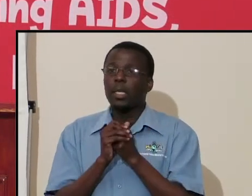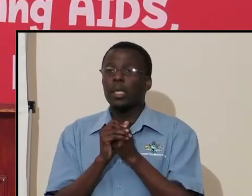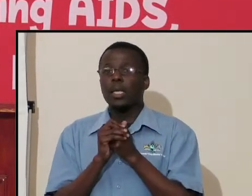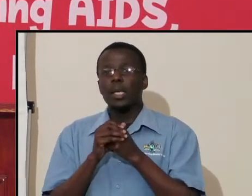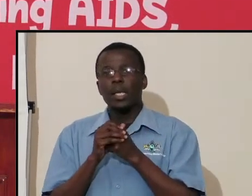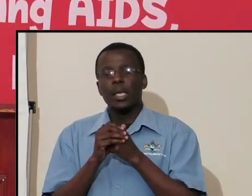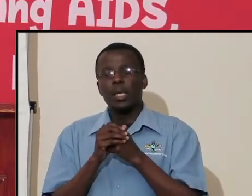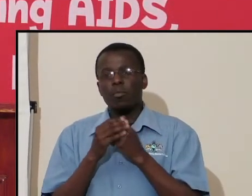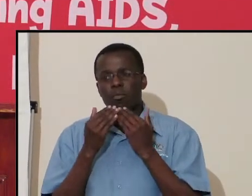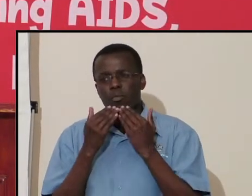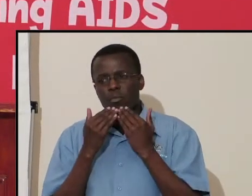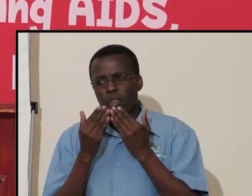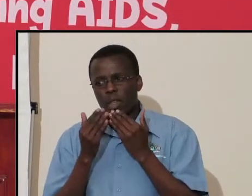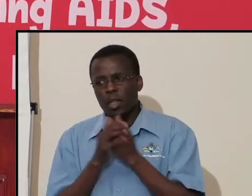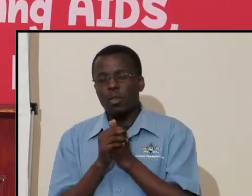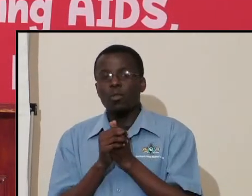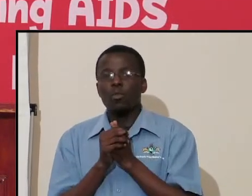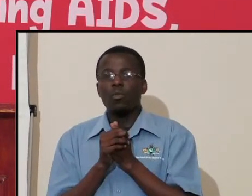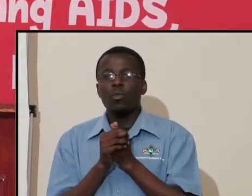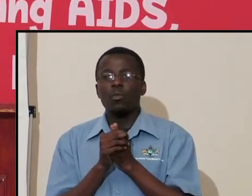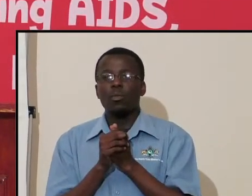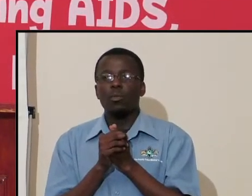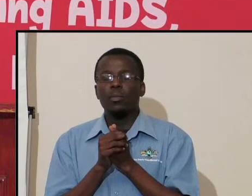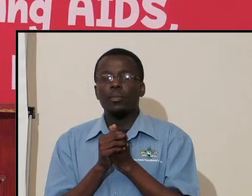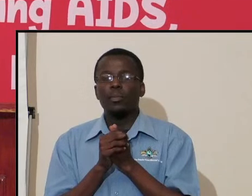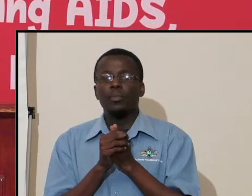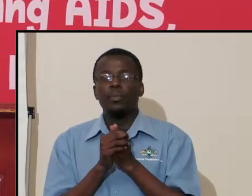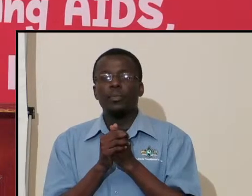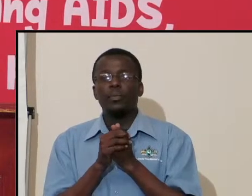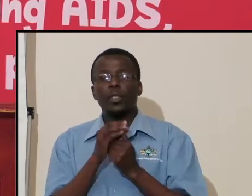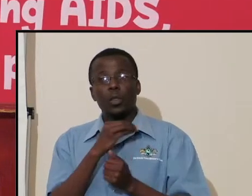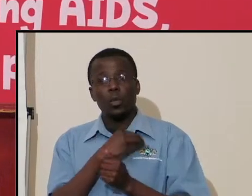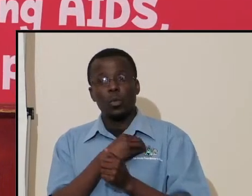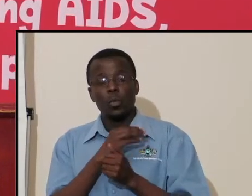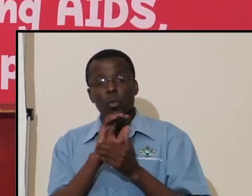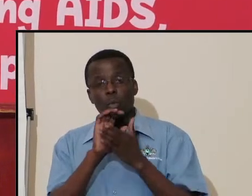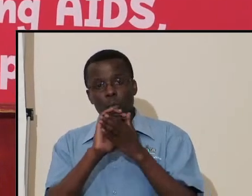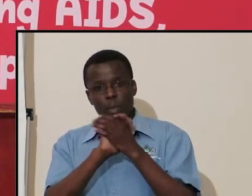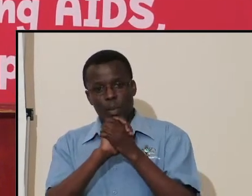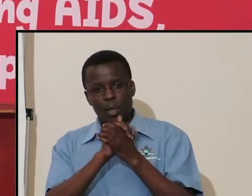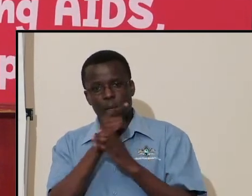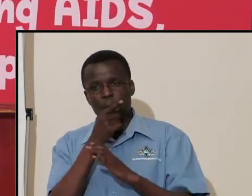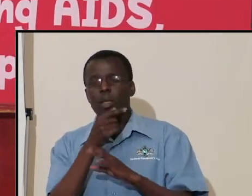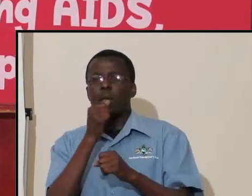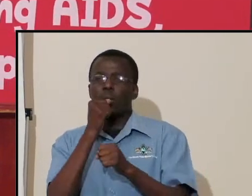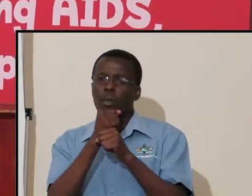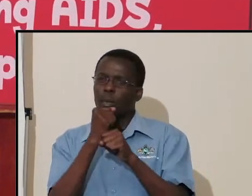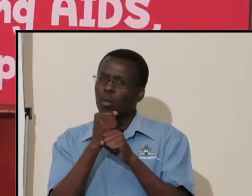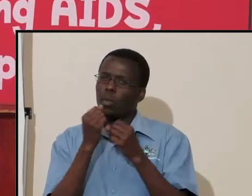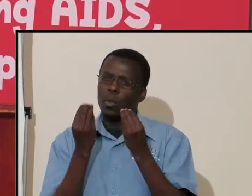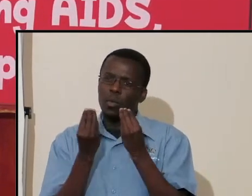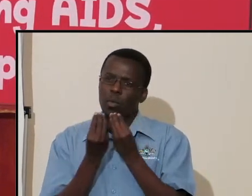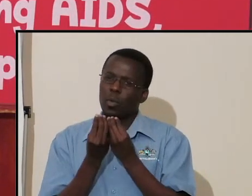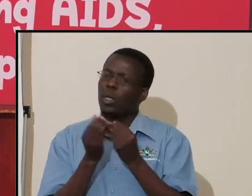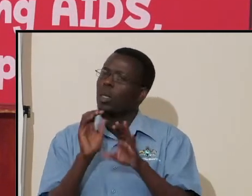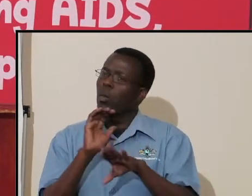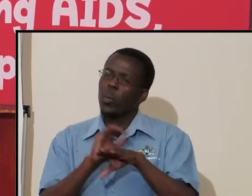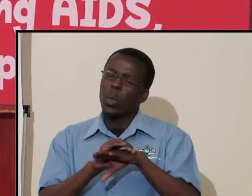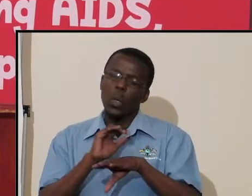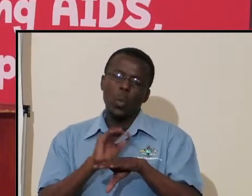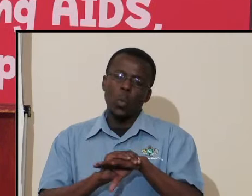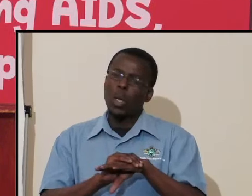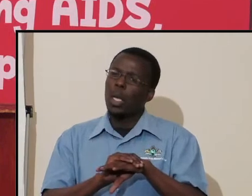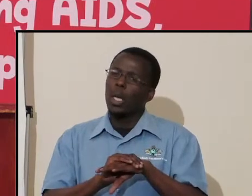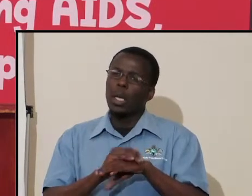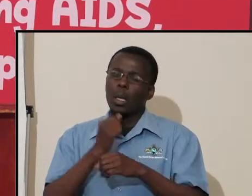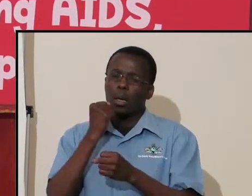specifically to our partners whom we have worked with very well